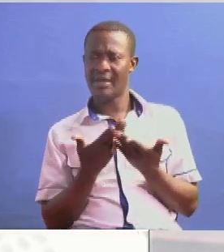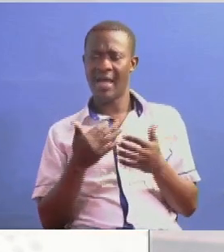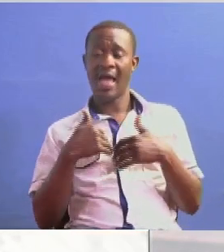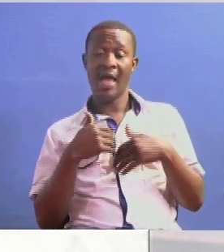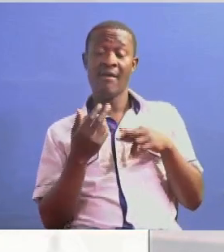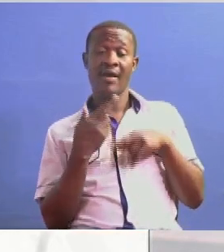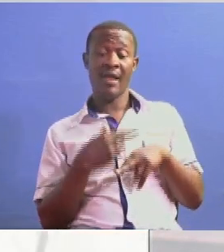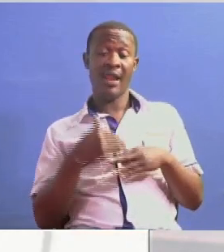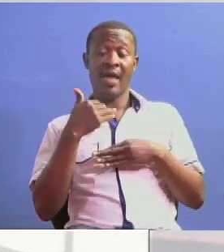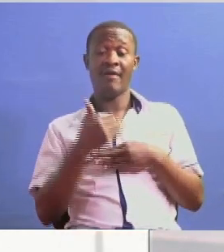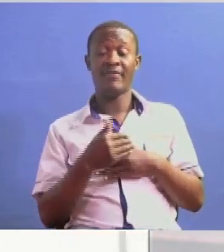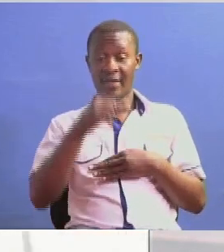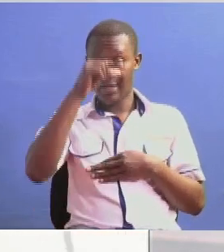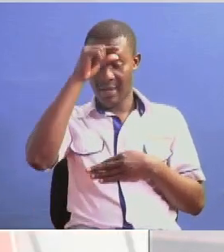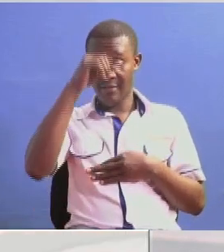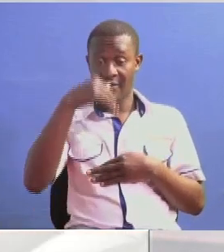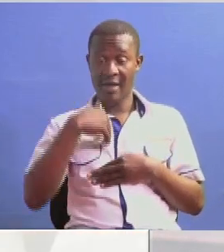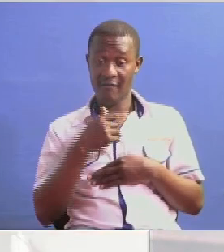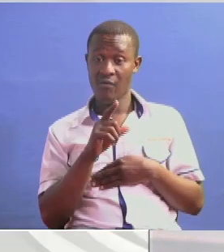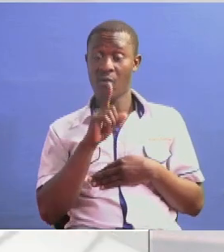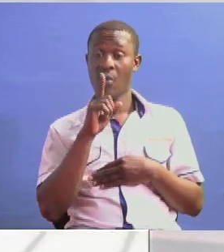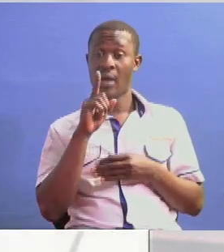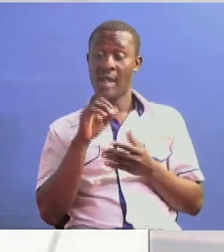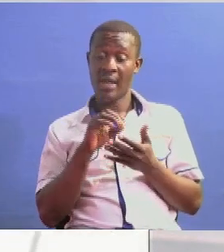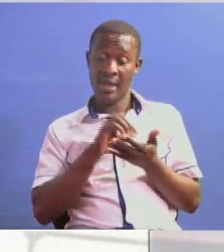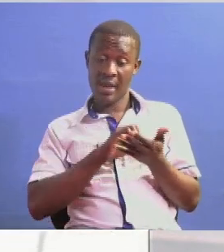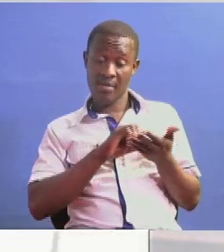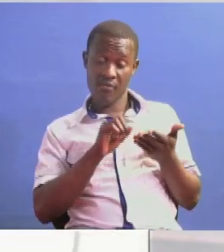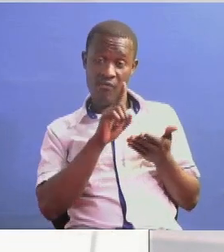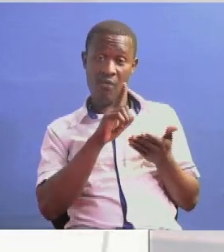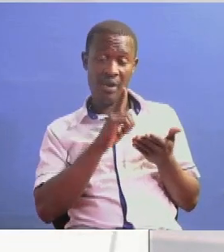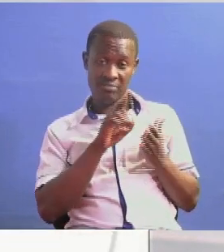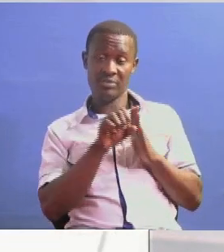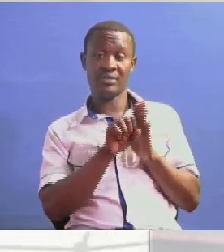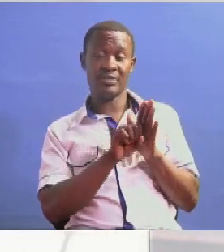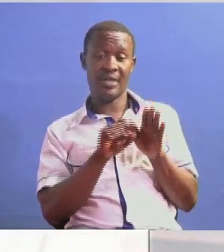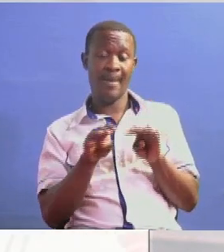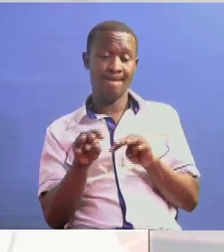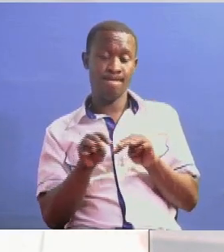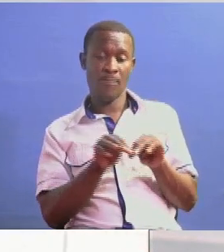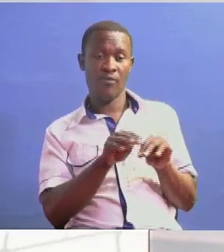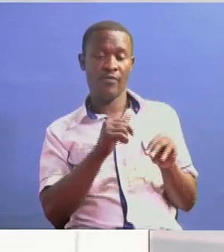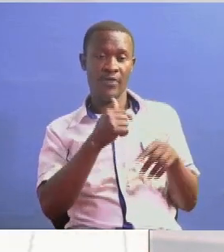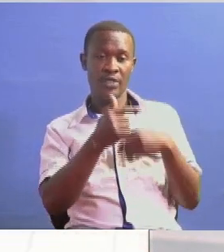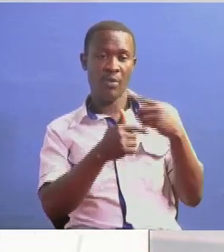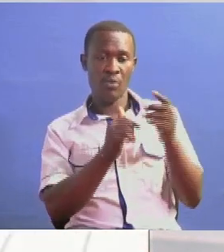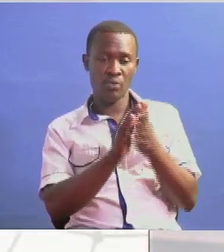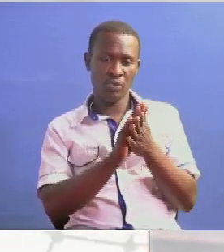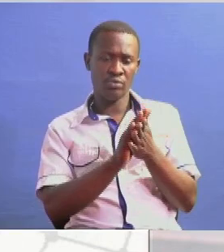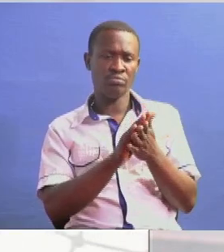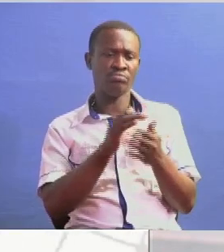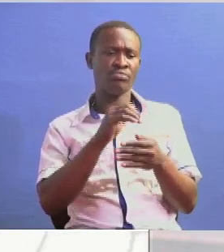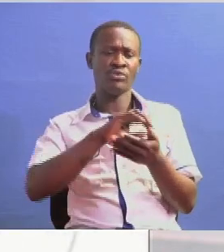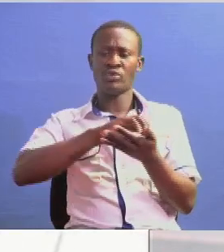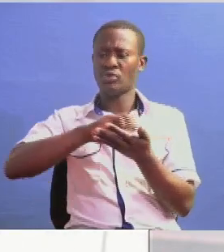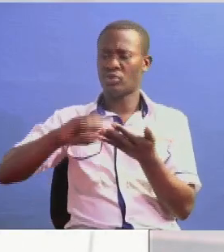relief after the government lifted one load off their shoulders in a move that is geared towards eliminating